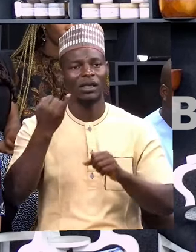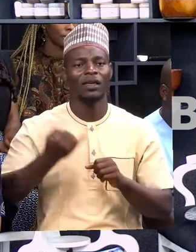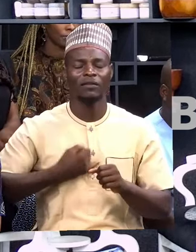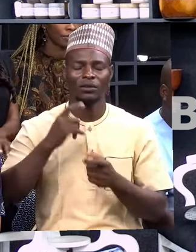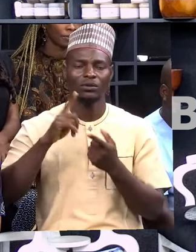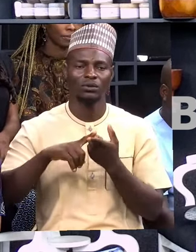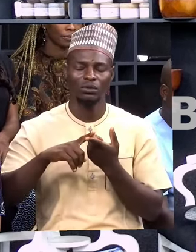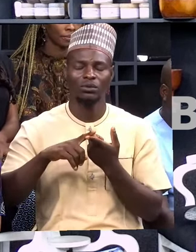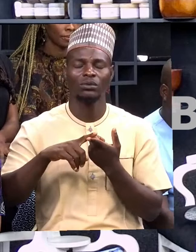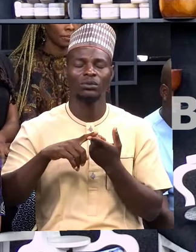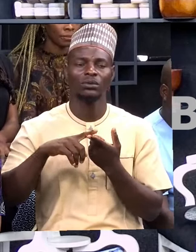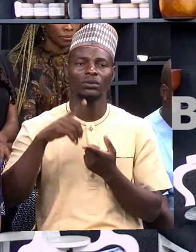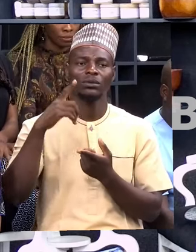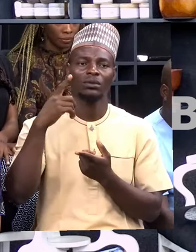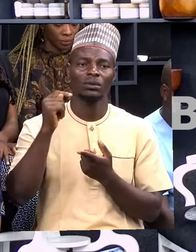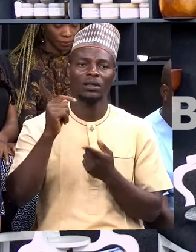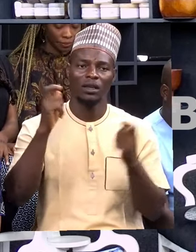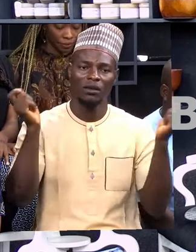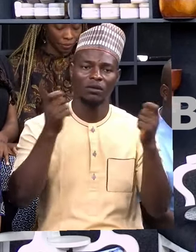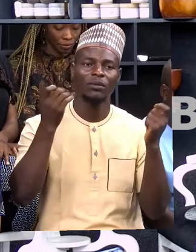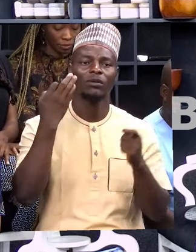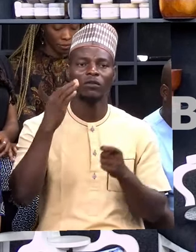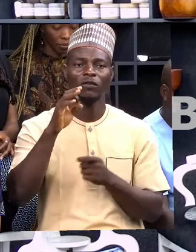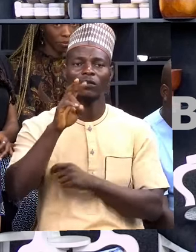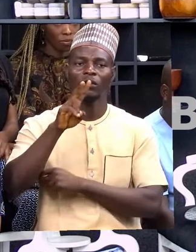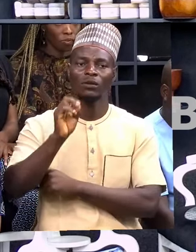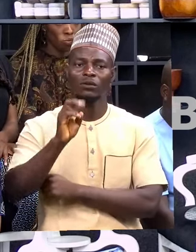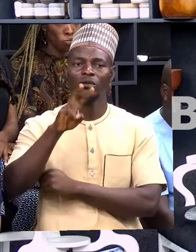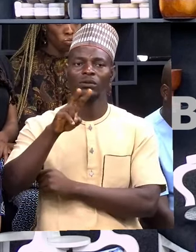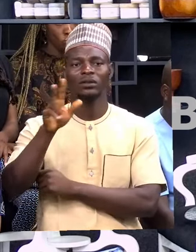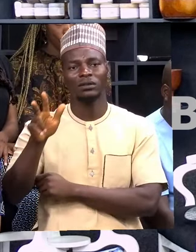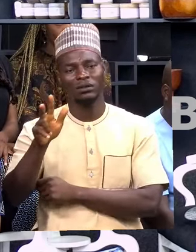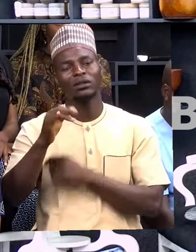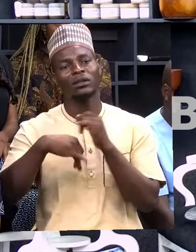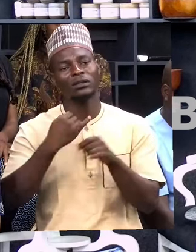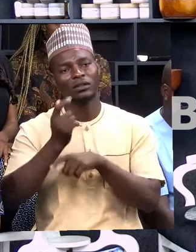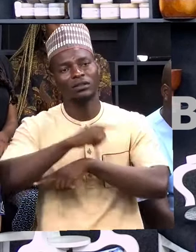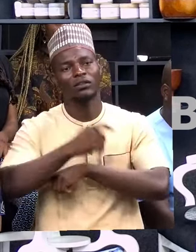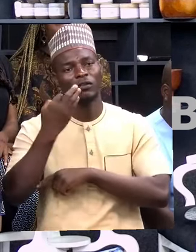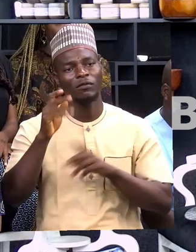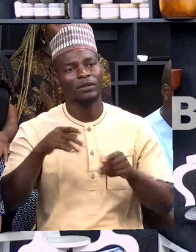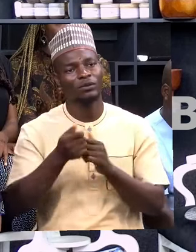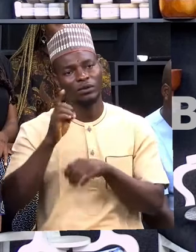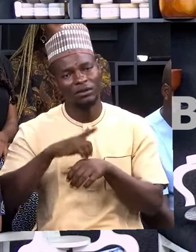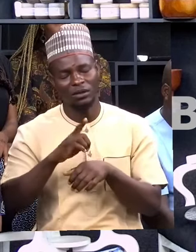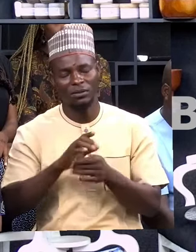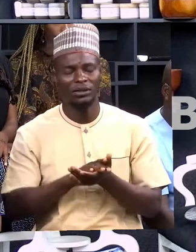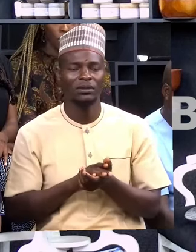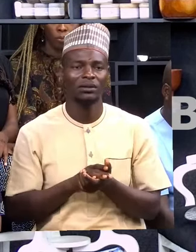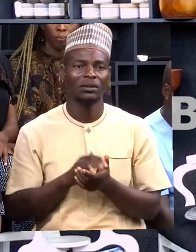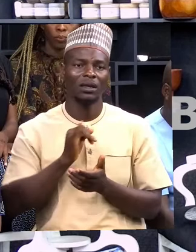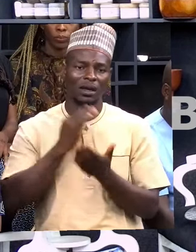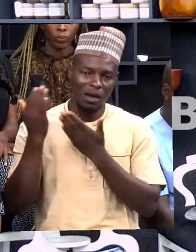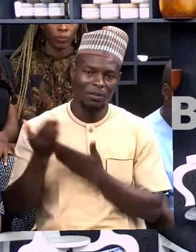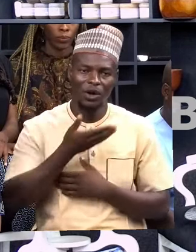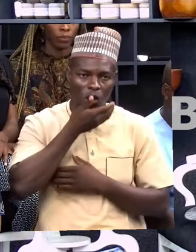to the commemoration of the 2023 International Day for Persons with Disabilities. I